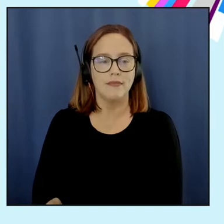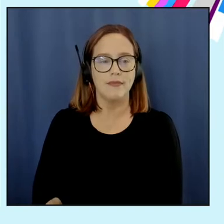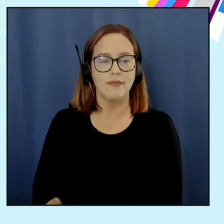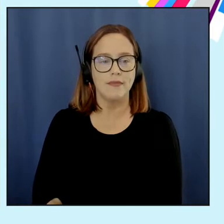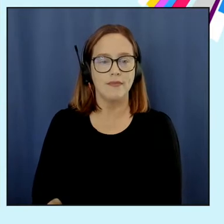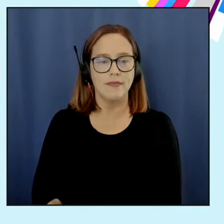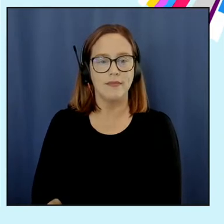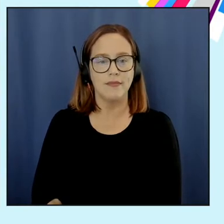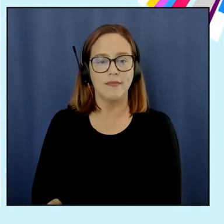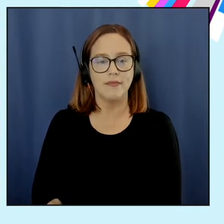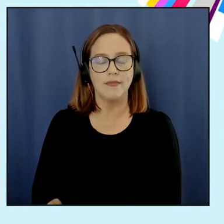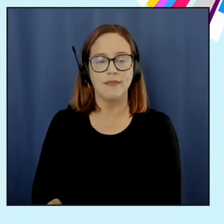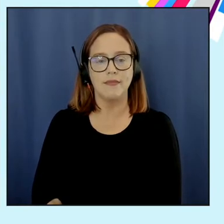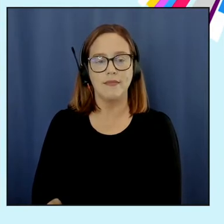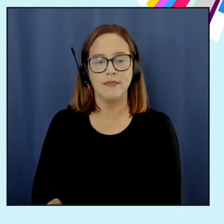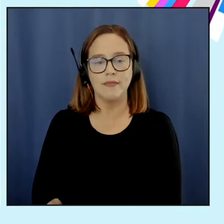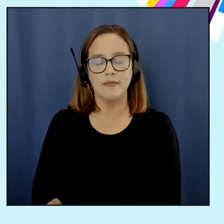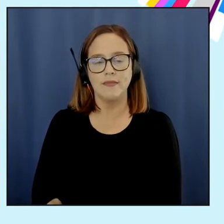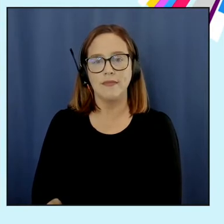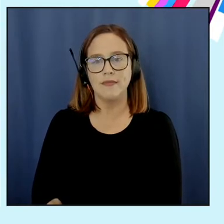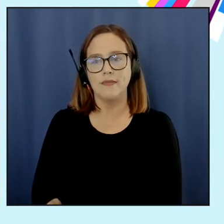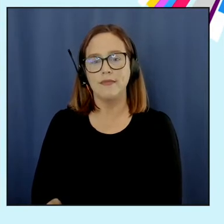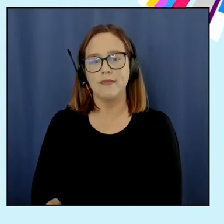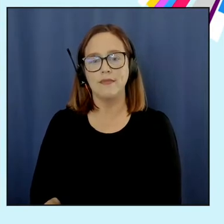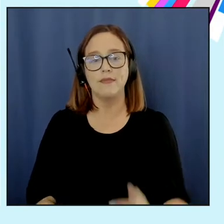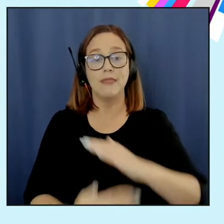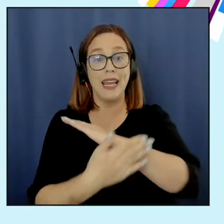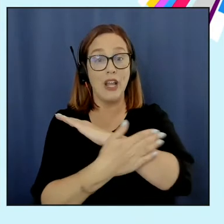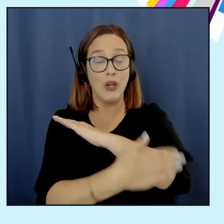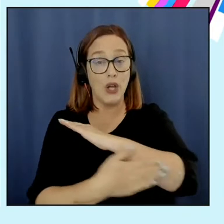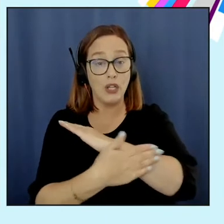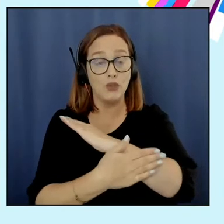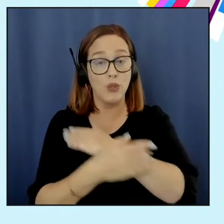In a country where you have that freedom of speech.